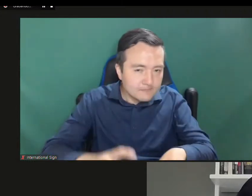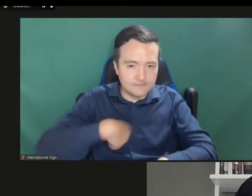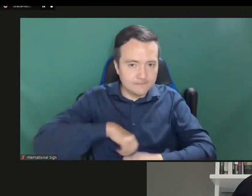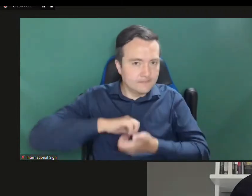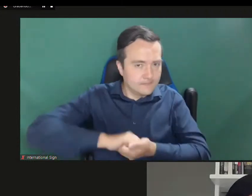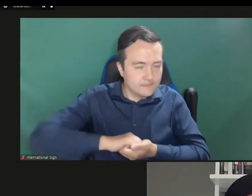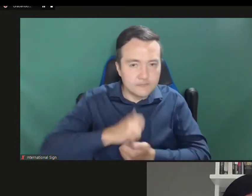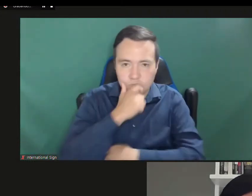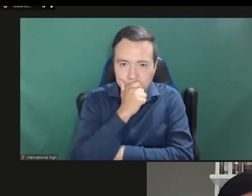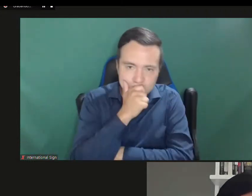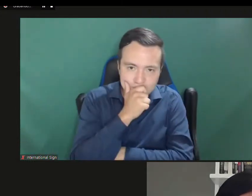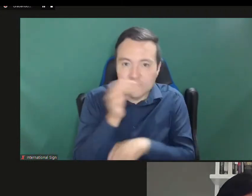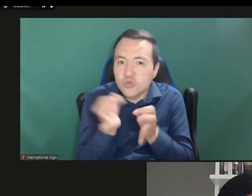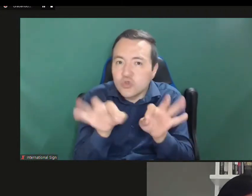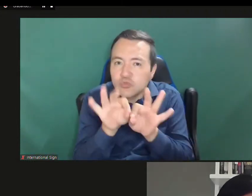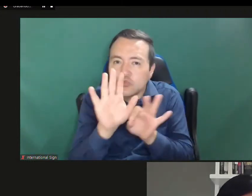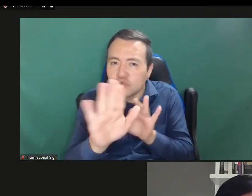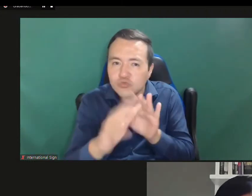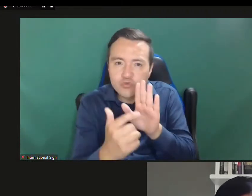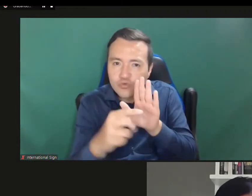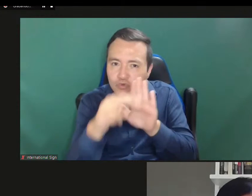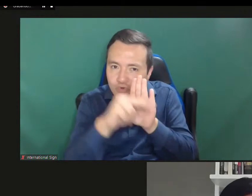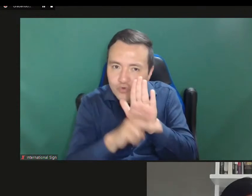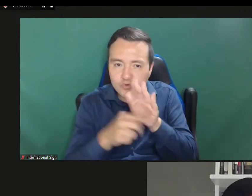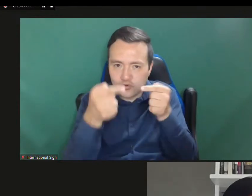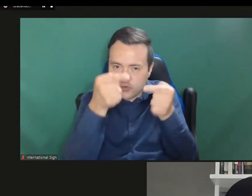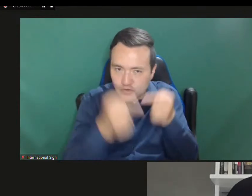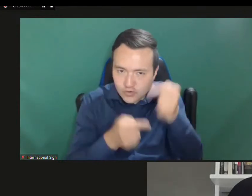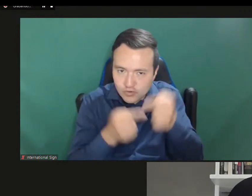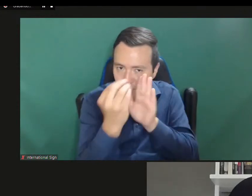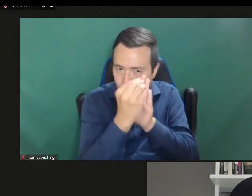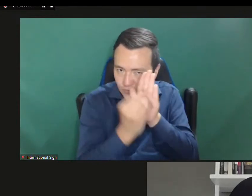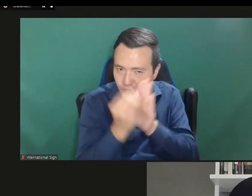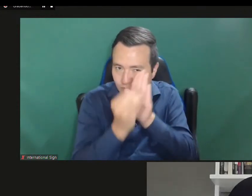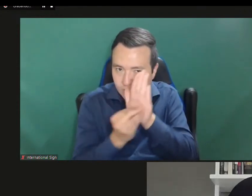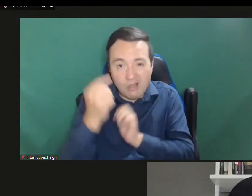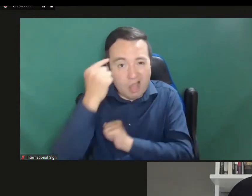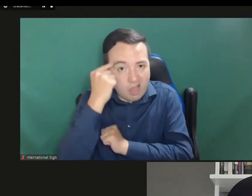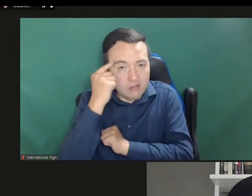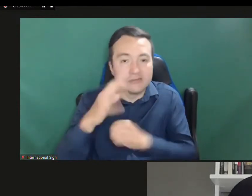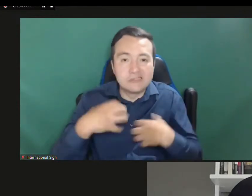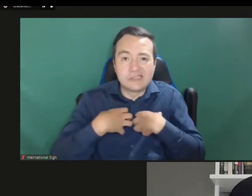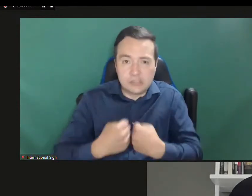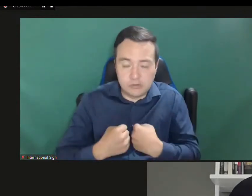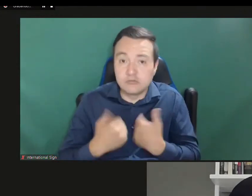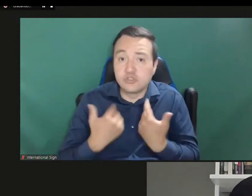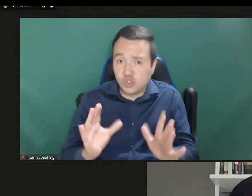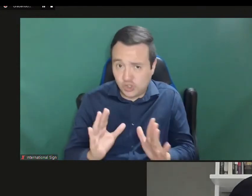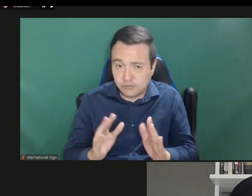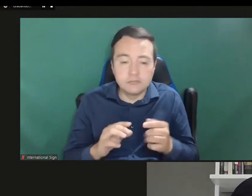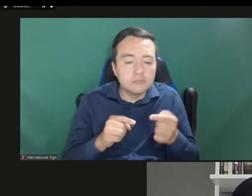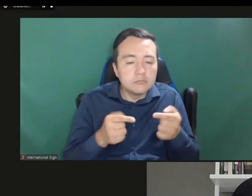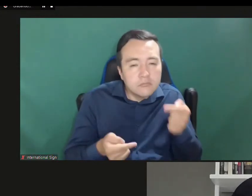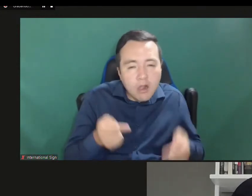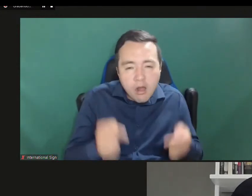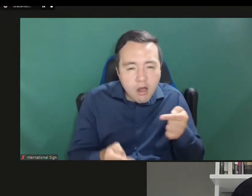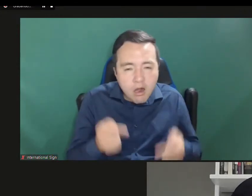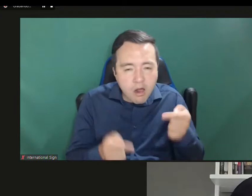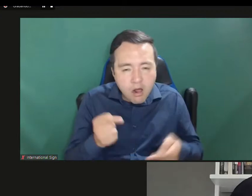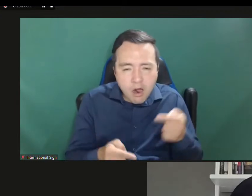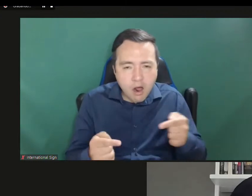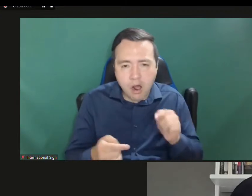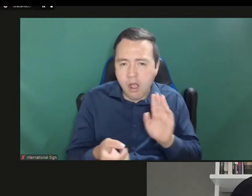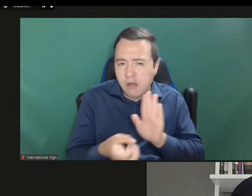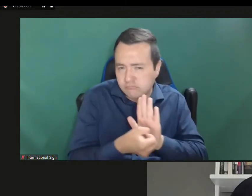So there need to be normative legal frameworks that go beyond the health sector. A colleague wrote